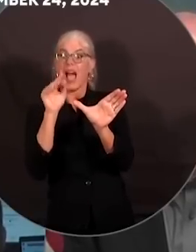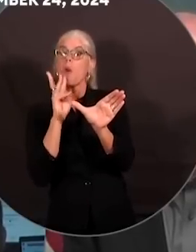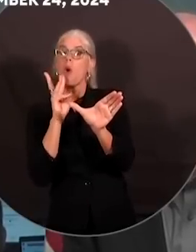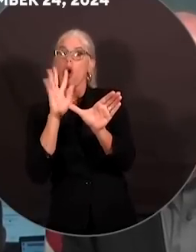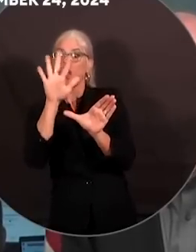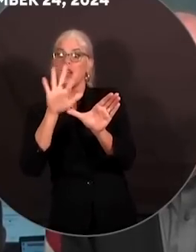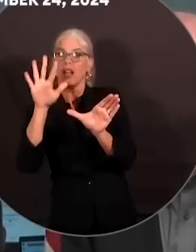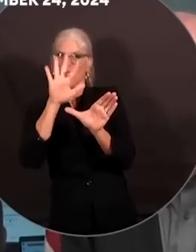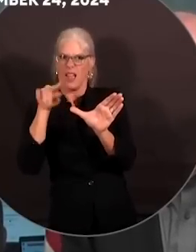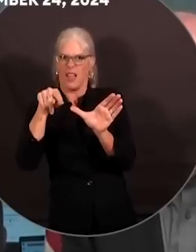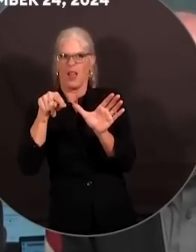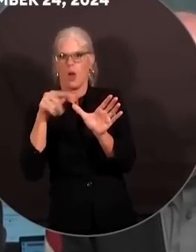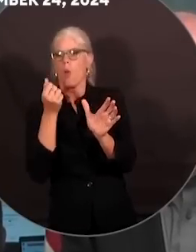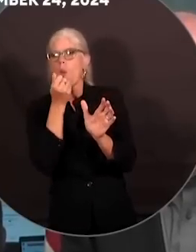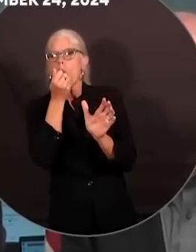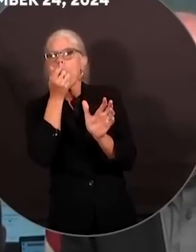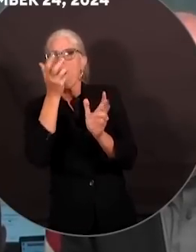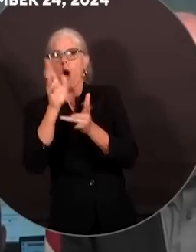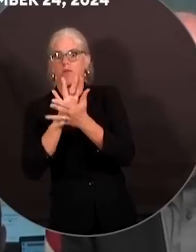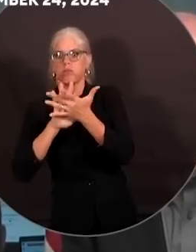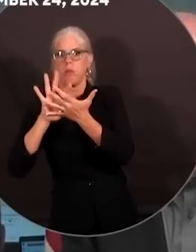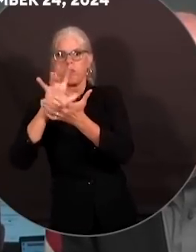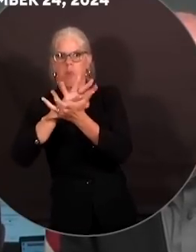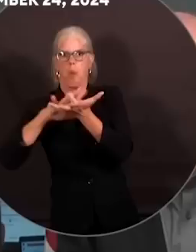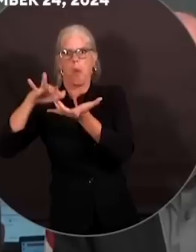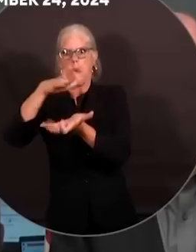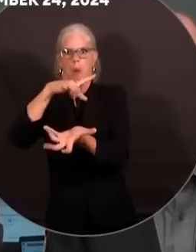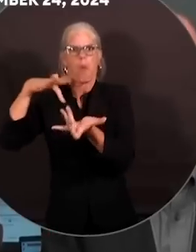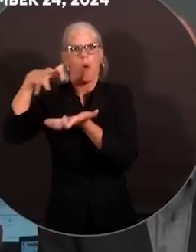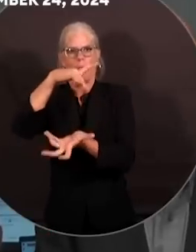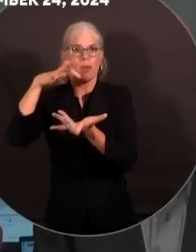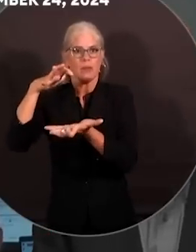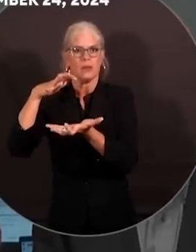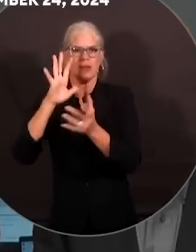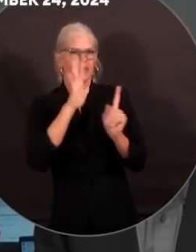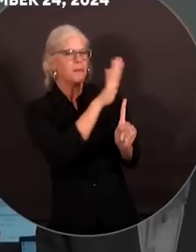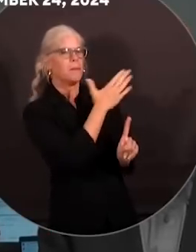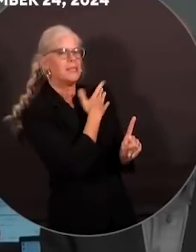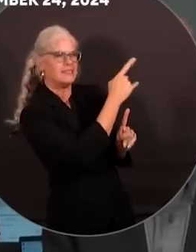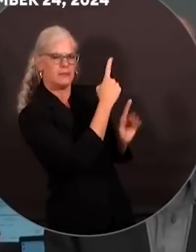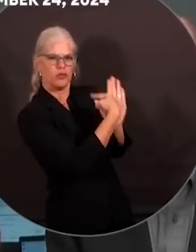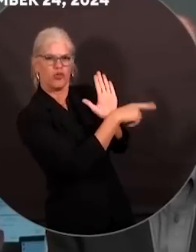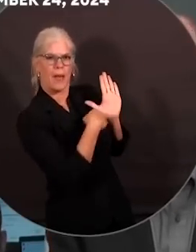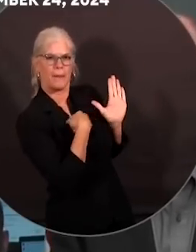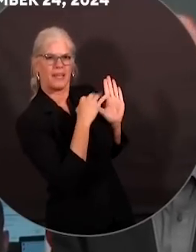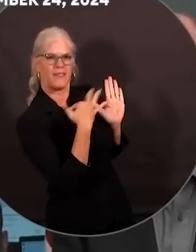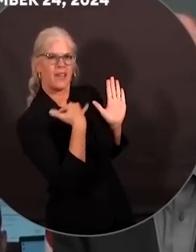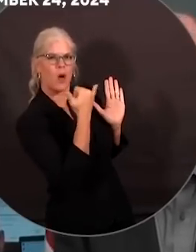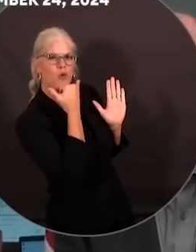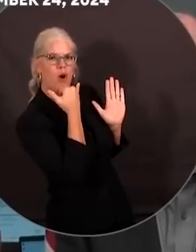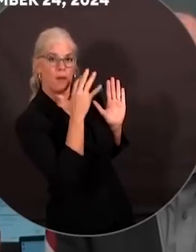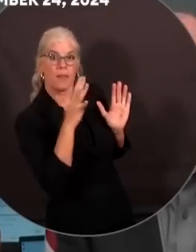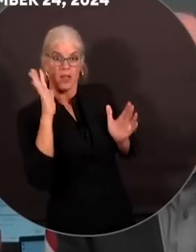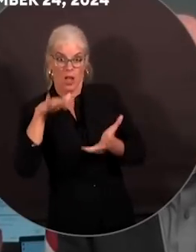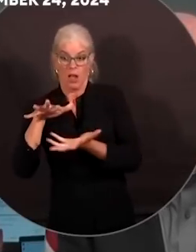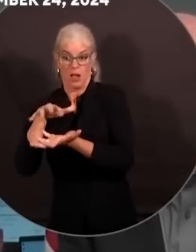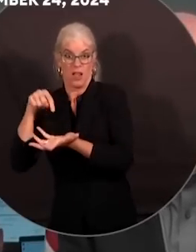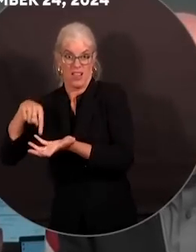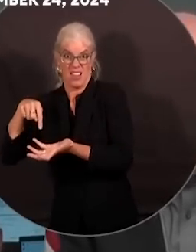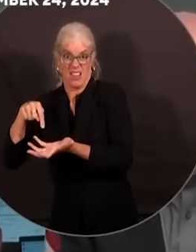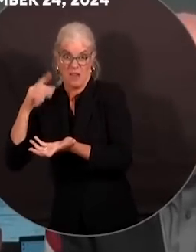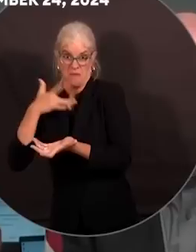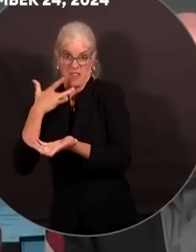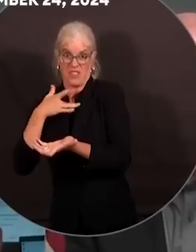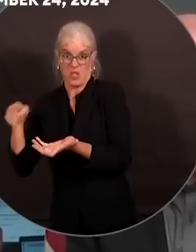and you could see it intensify. And Kevin, correct me if I'm wrong, but this is going to move faster than I think the other two storms more